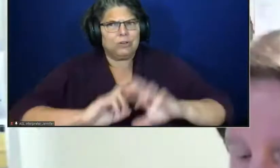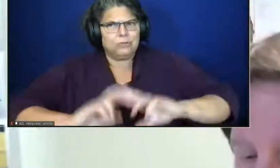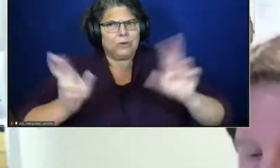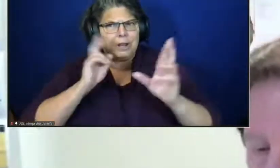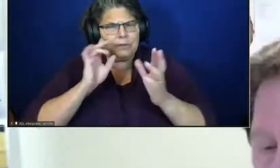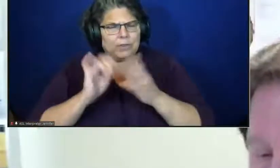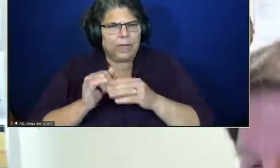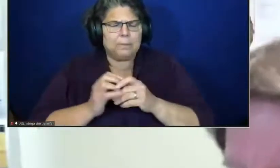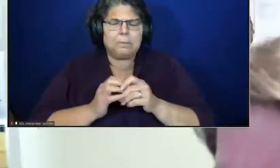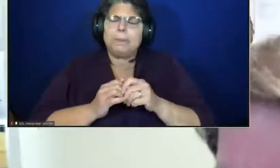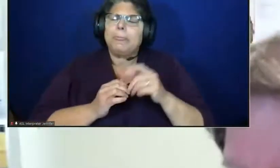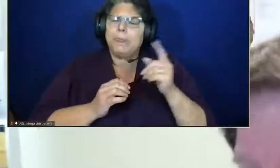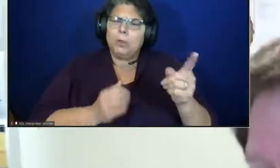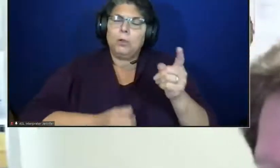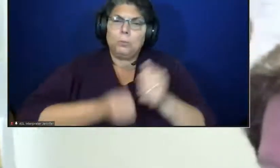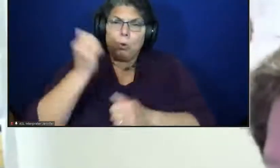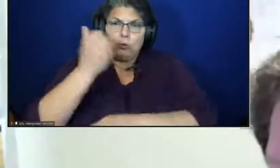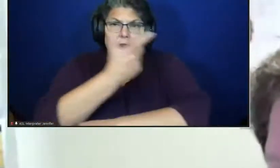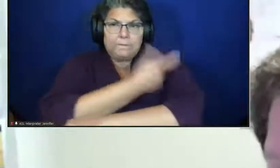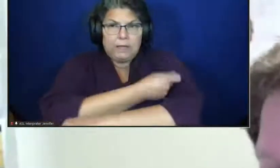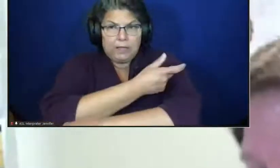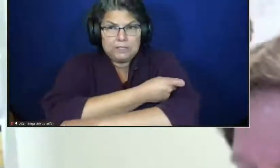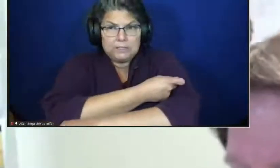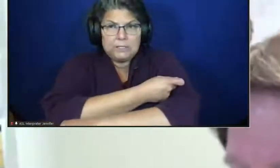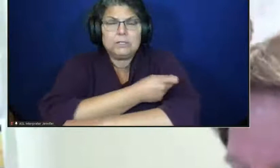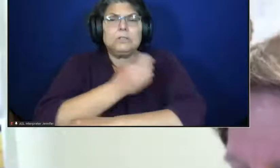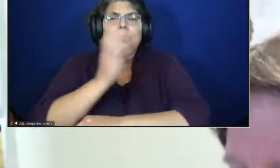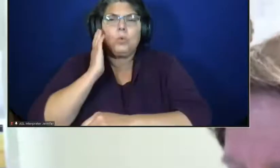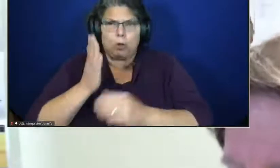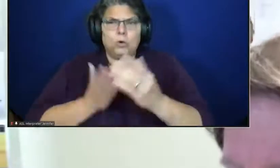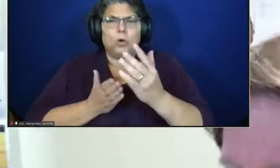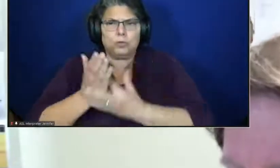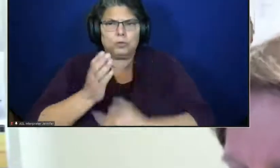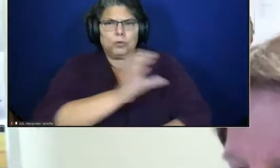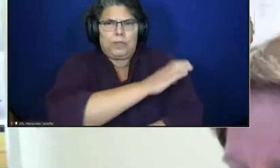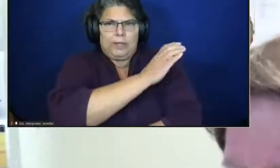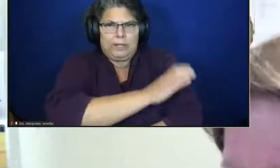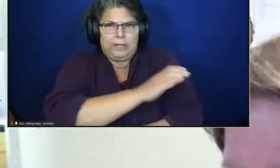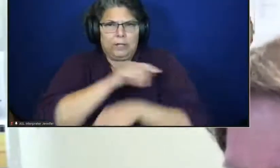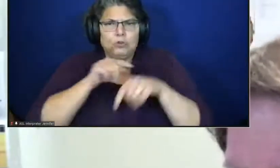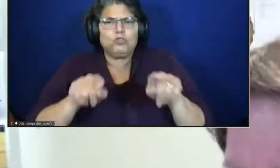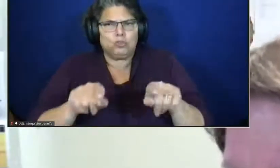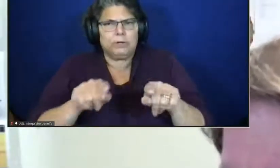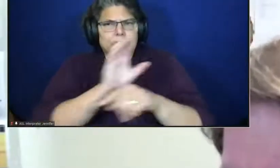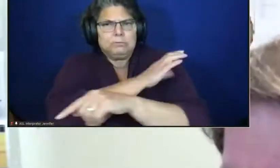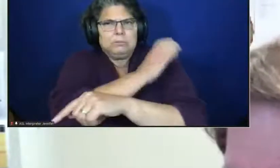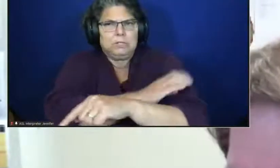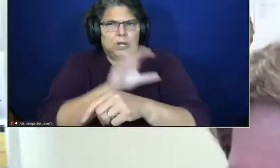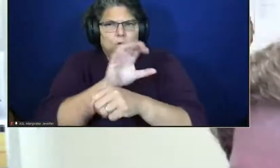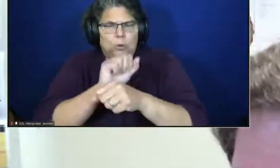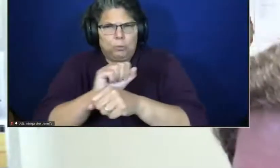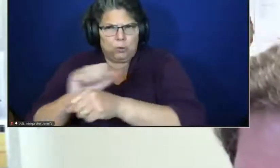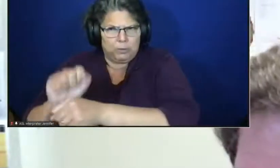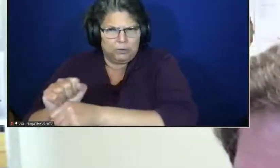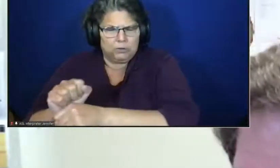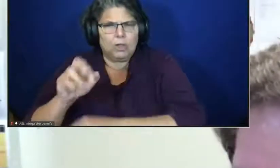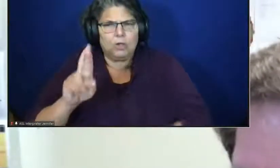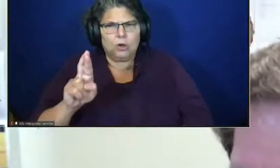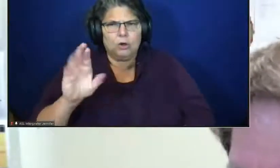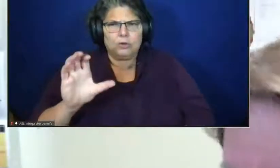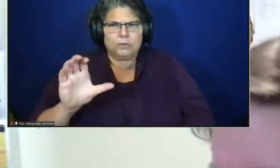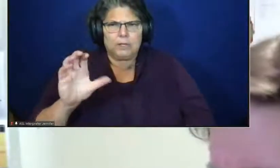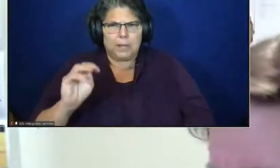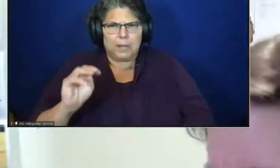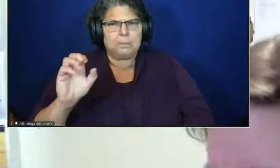Most of the vaccines are going to go through the clinics during clinic appointments, and RCMS is doing the